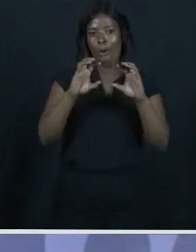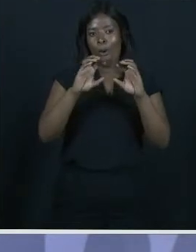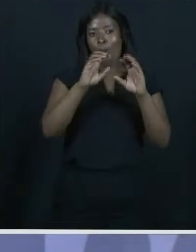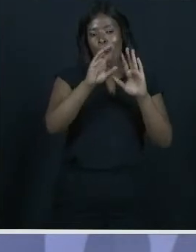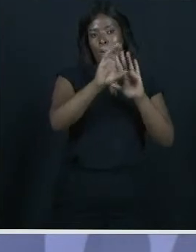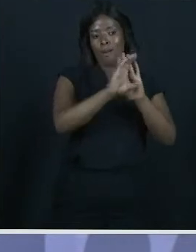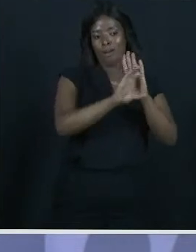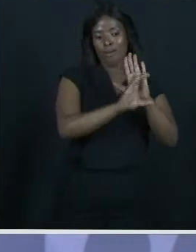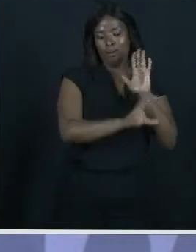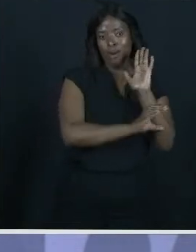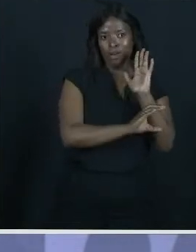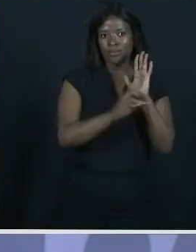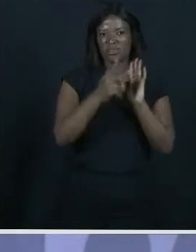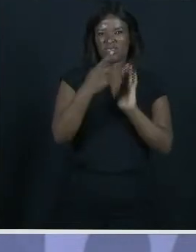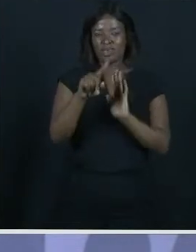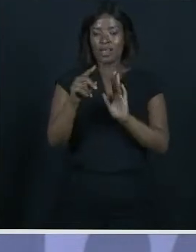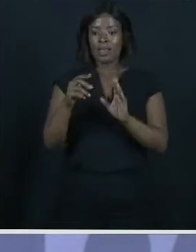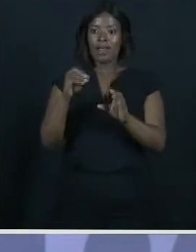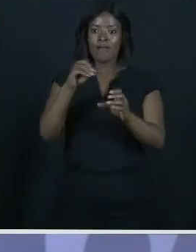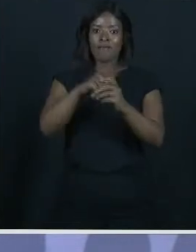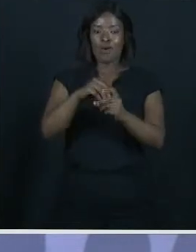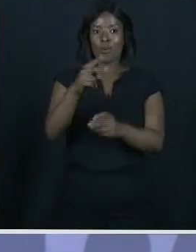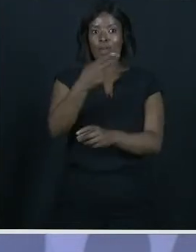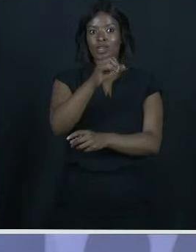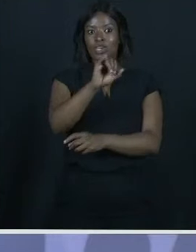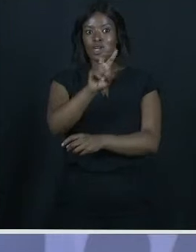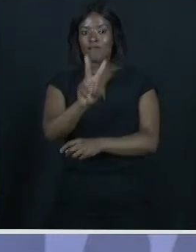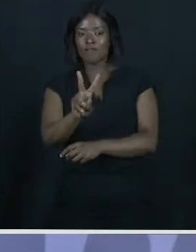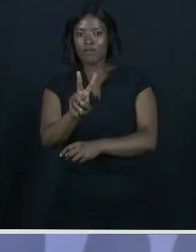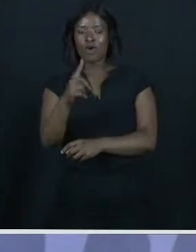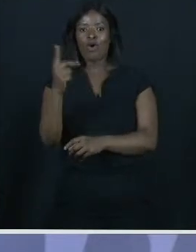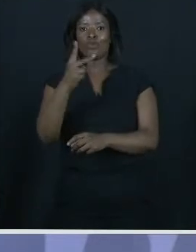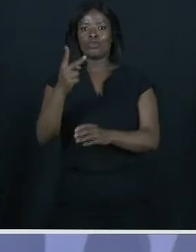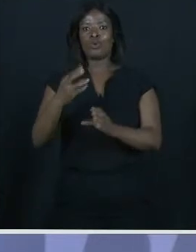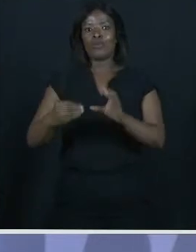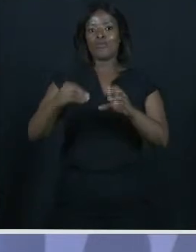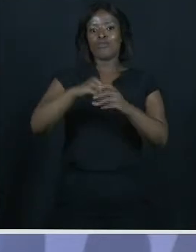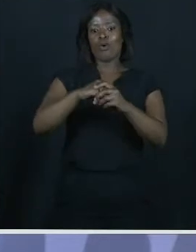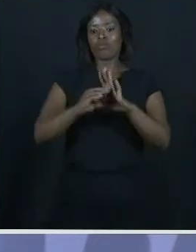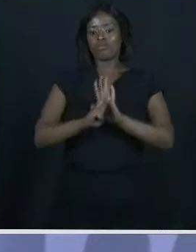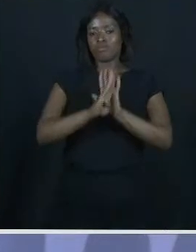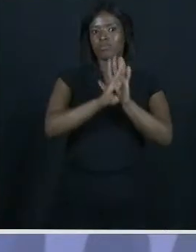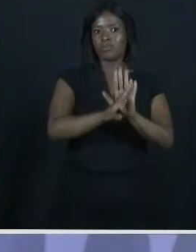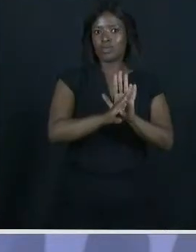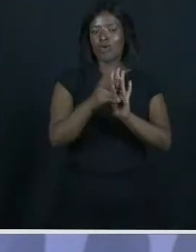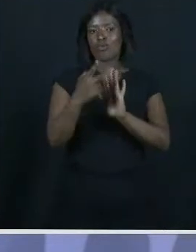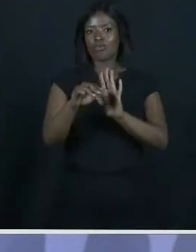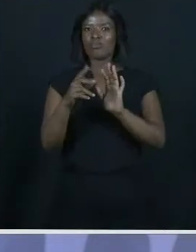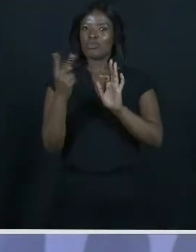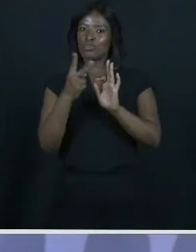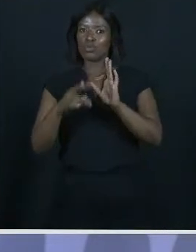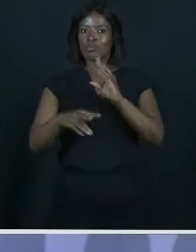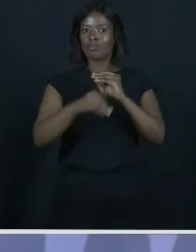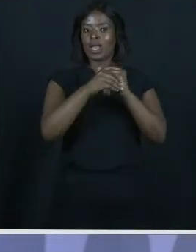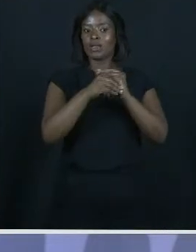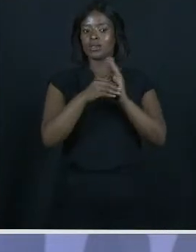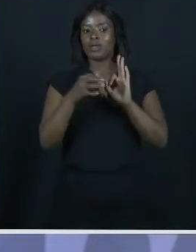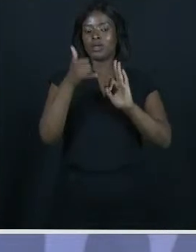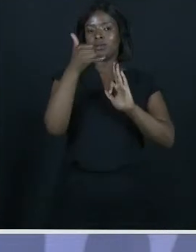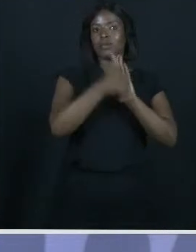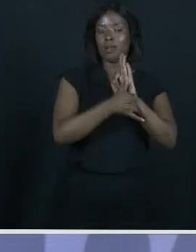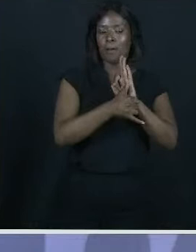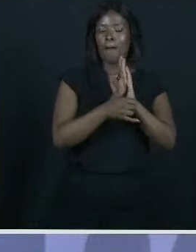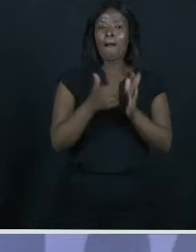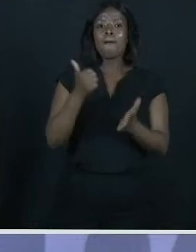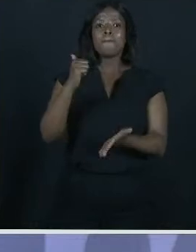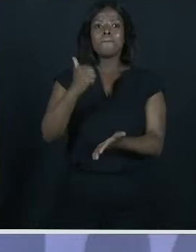to HIV also addresses gender-based violence and femicide. We